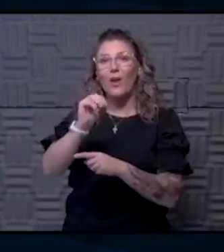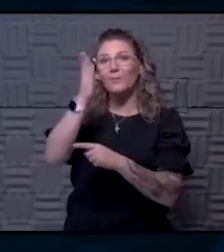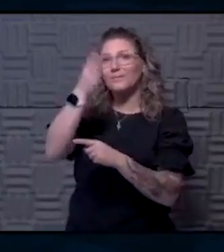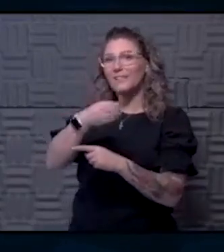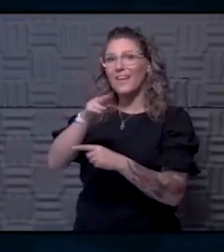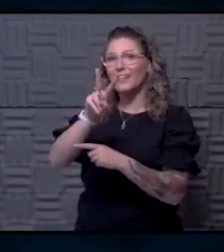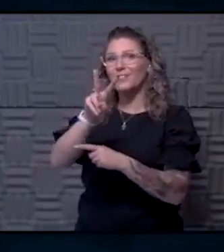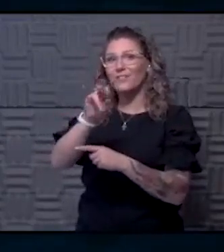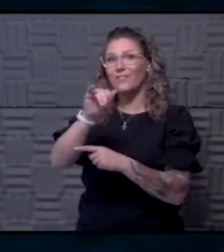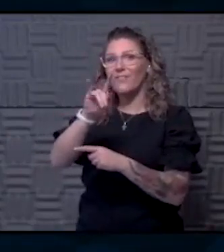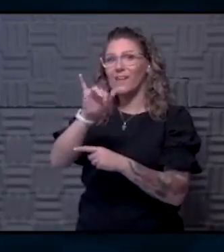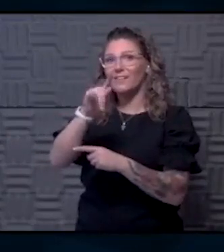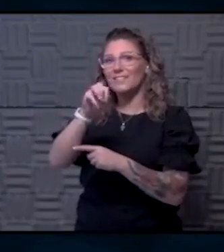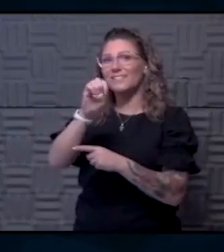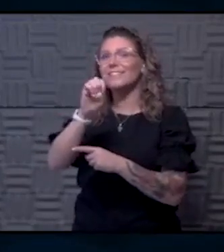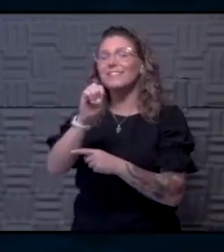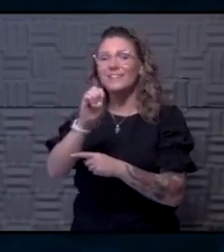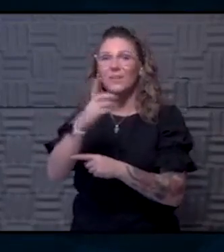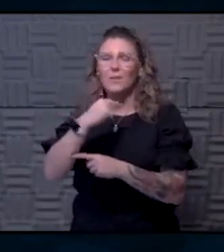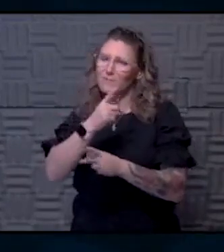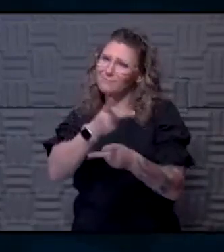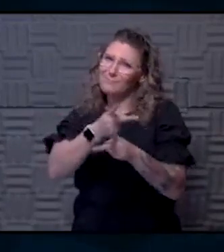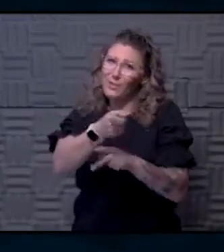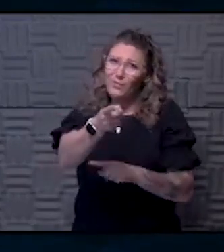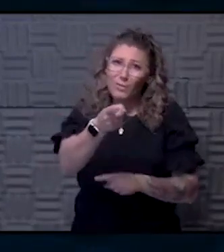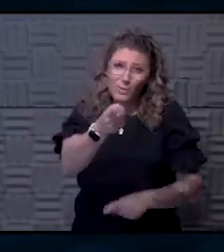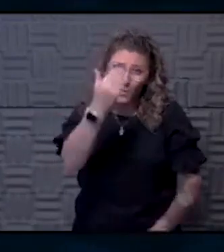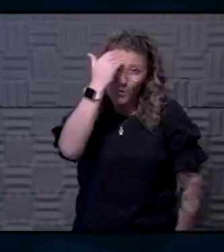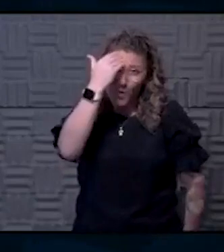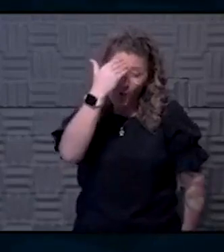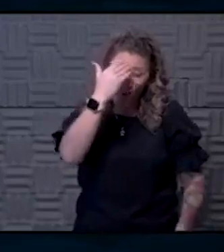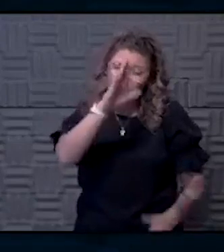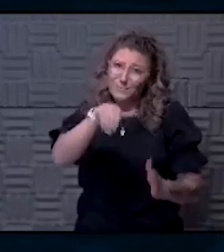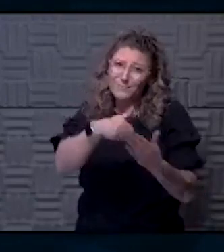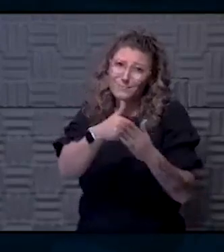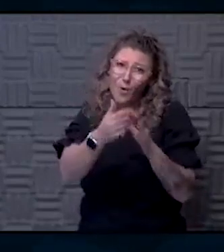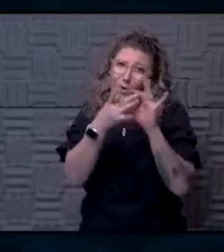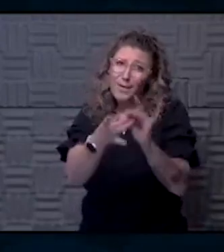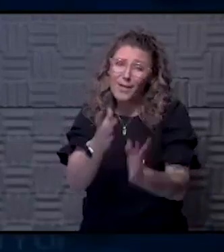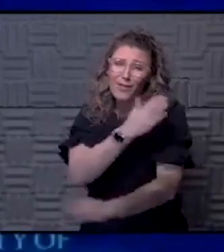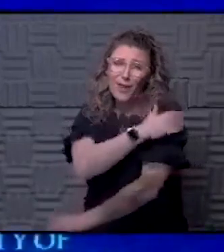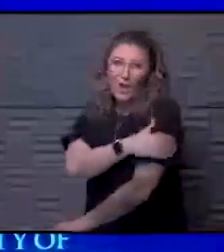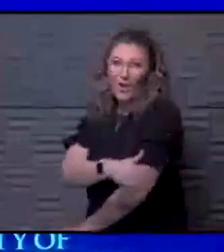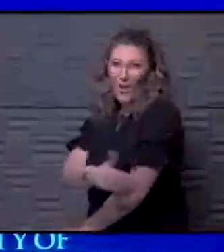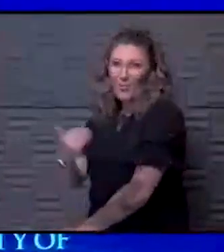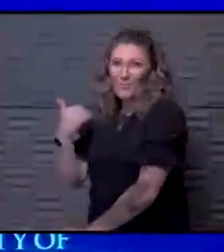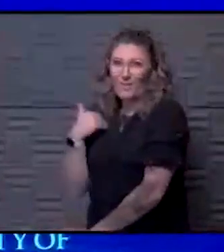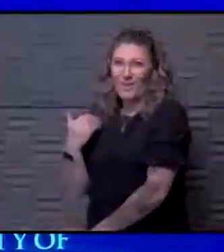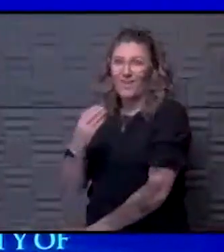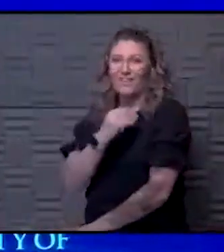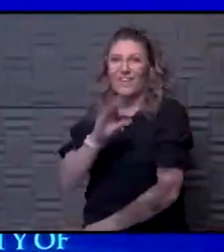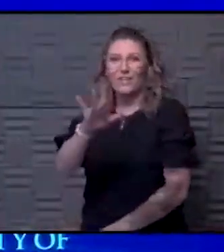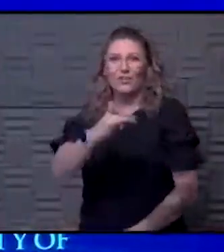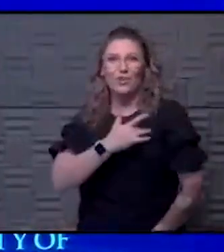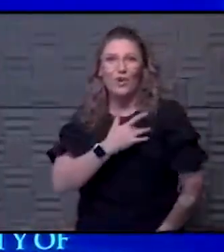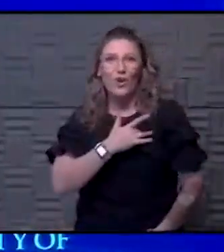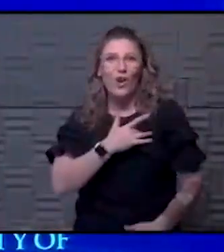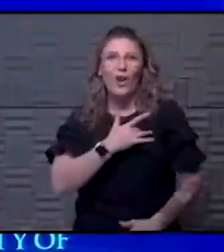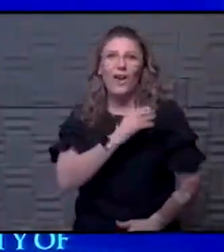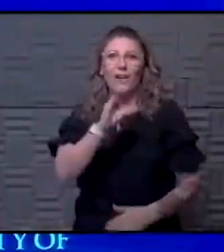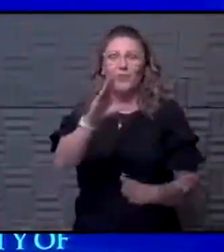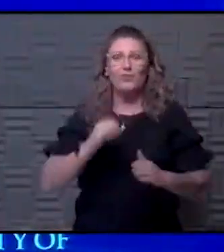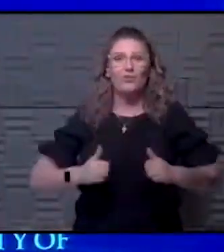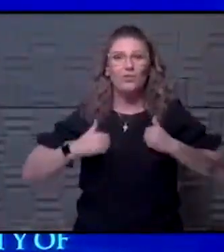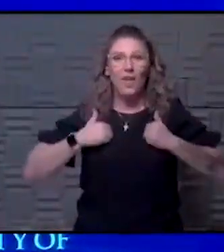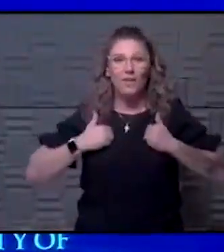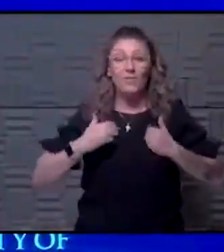kansashealthsystem.com/vaccine. We'll get you taken care of, because you know it's all about that arm you have. It's about that heart. It's about your life. I